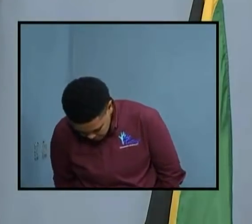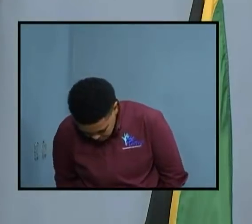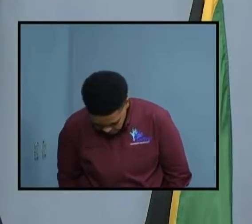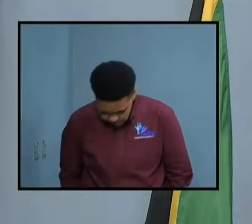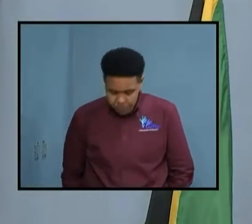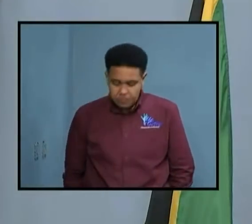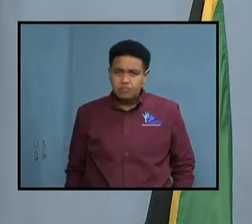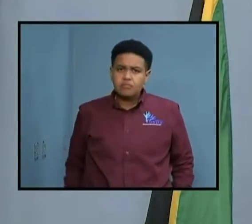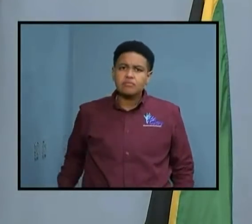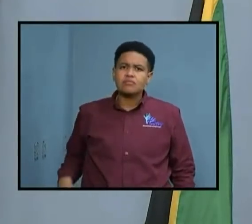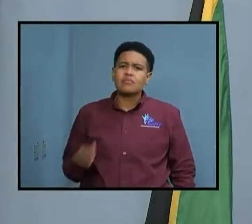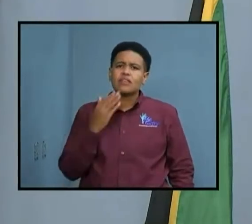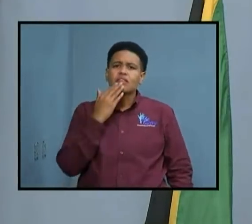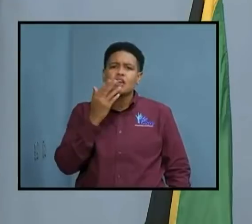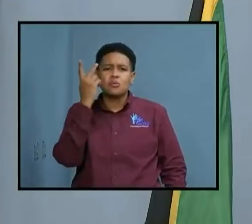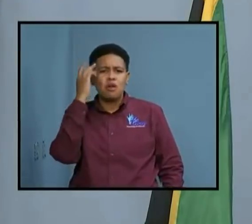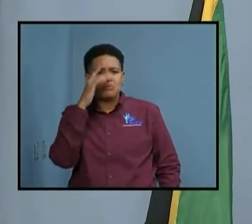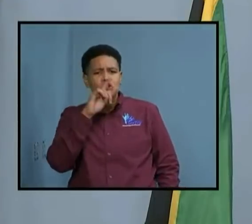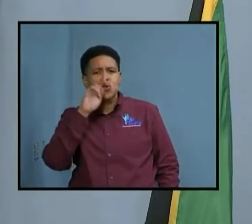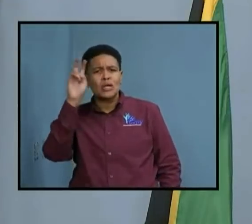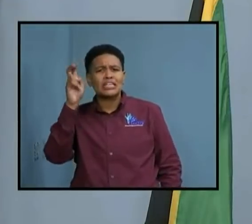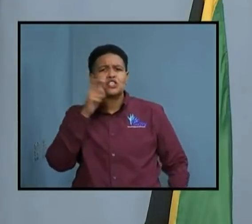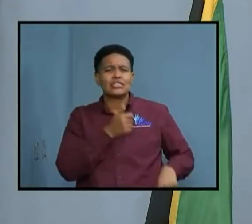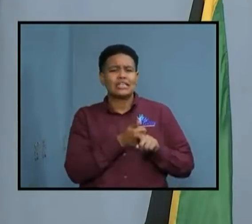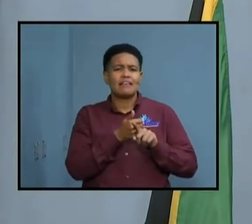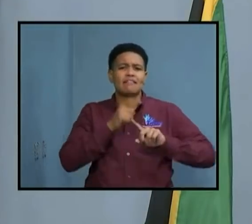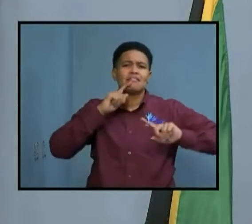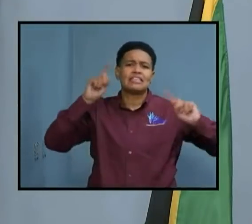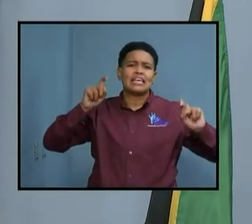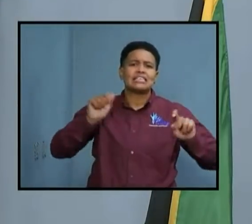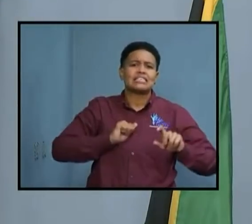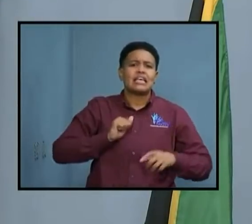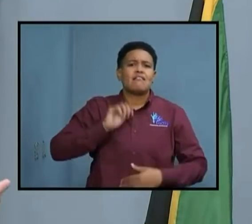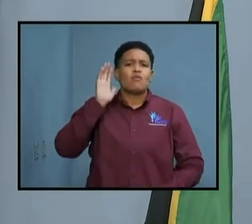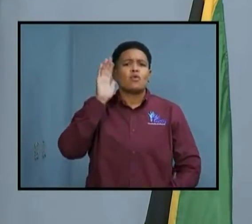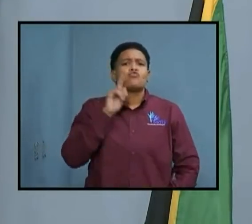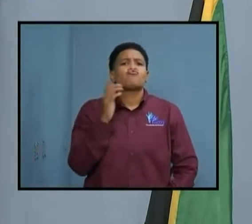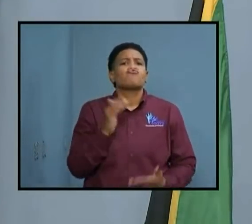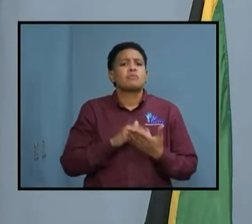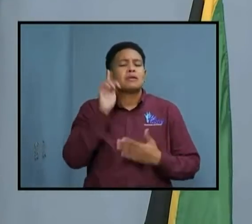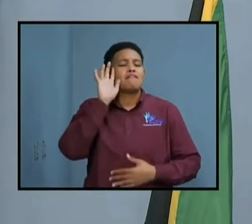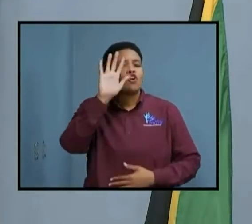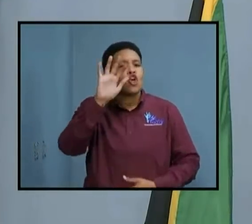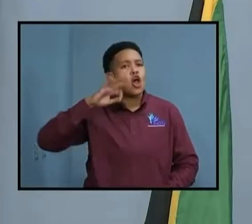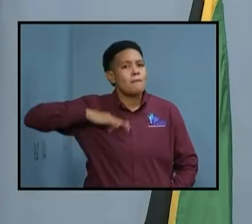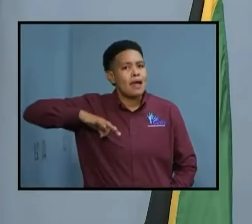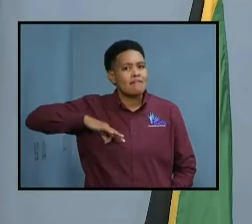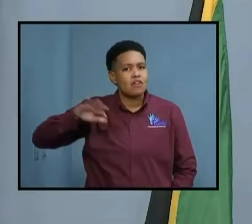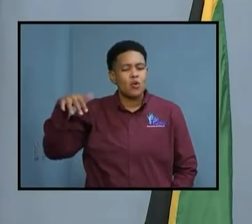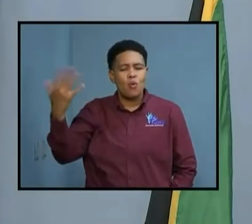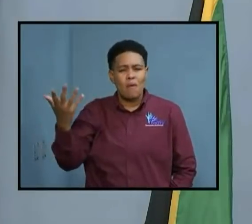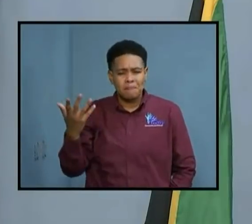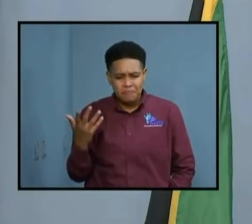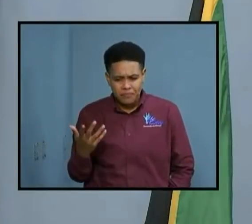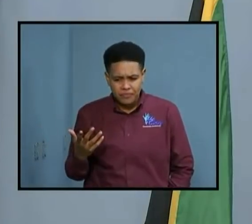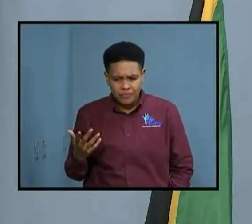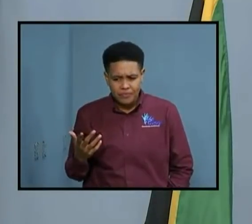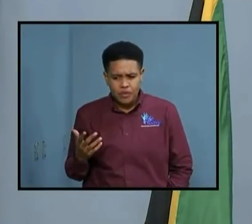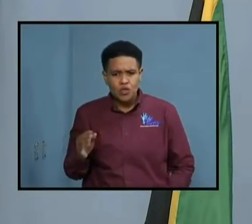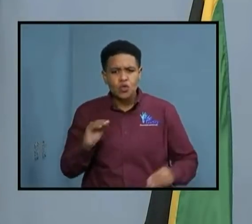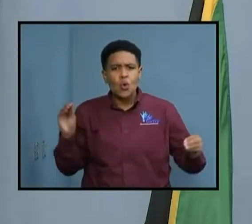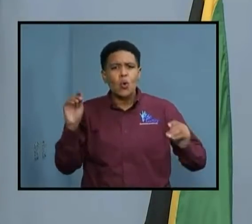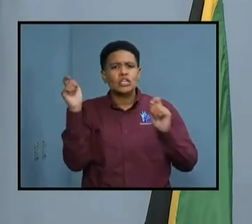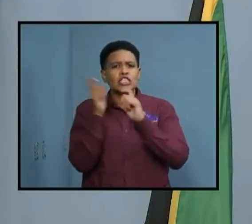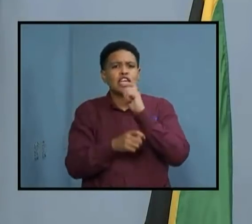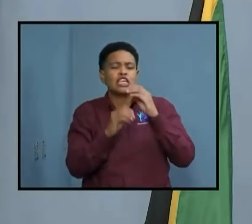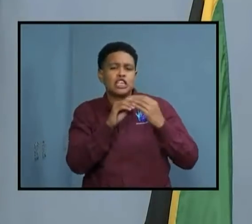Thank you, Mr. Prime Minister. So the issue of testing, again, I'll repeat for your benefit that there's no change